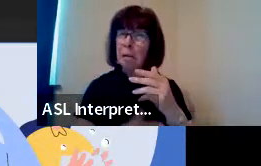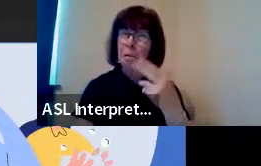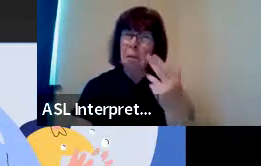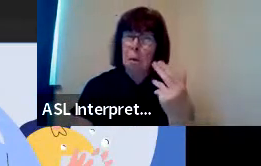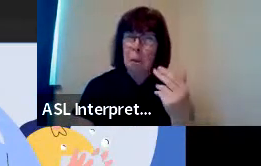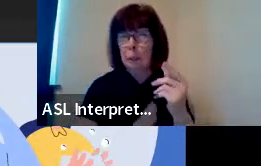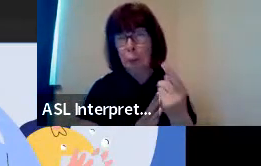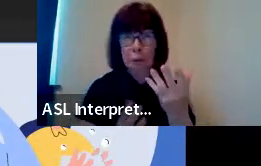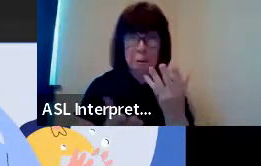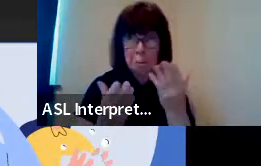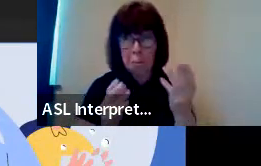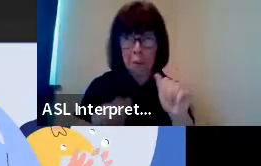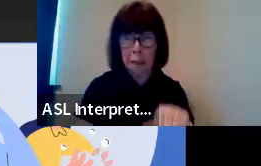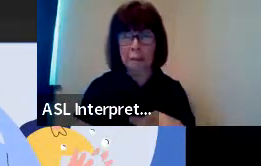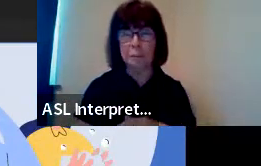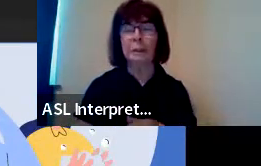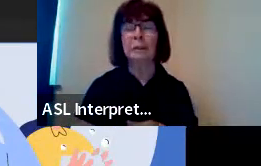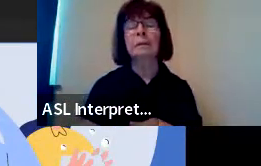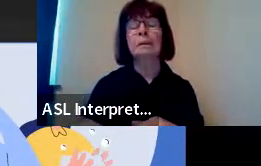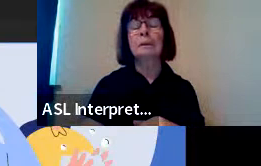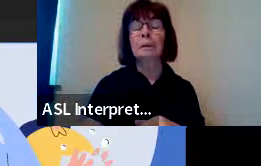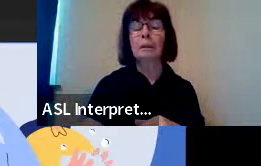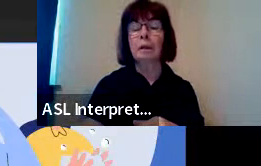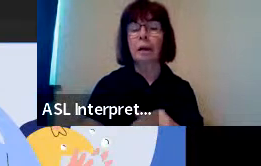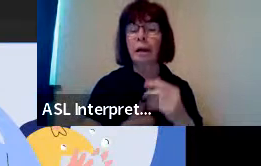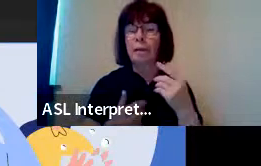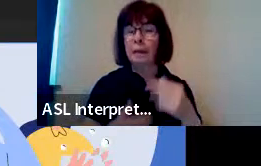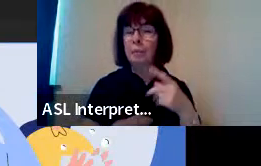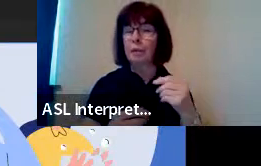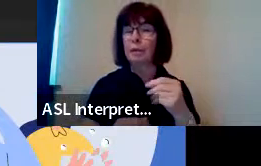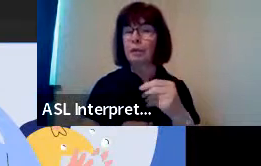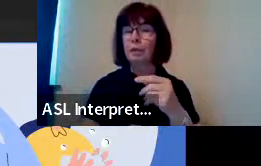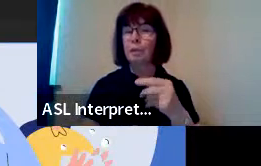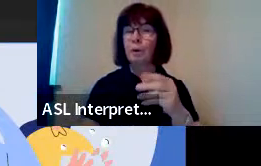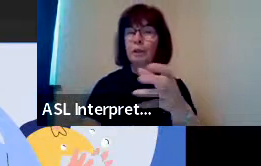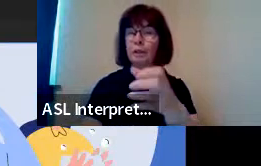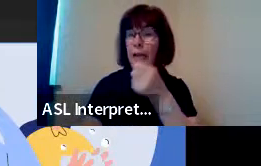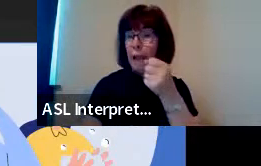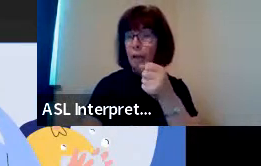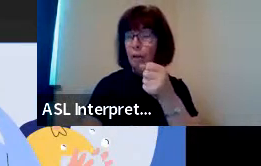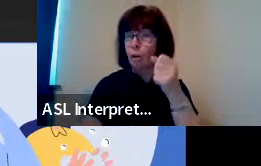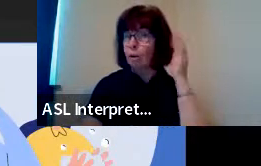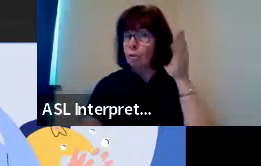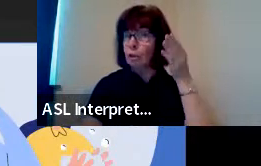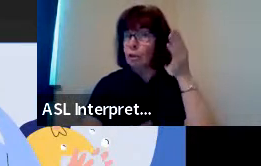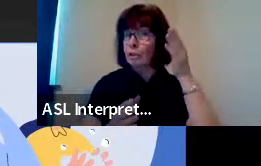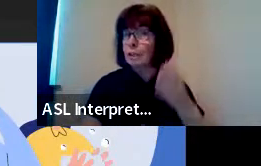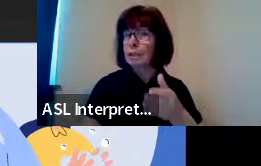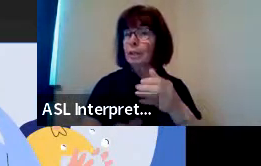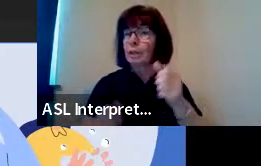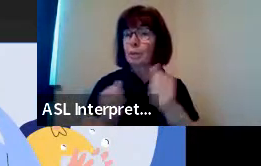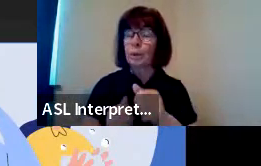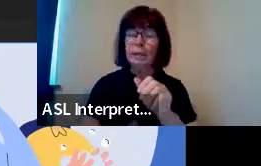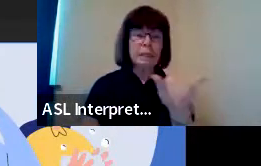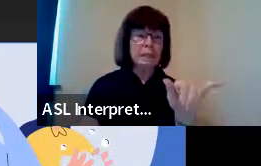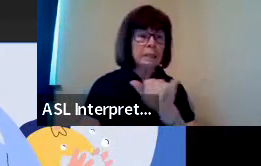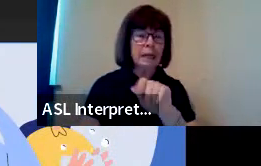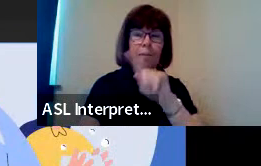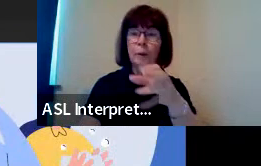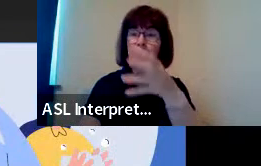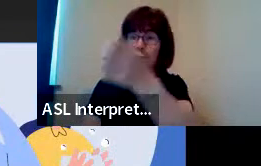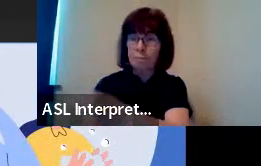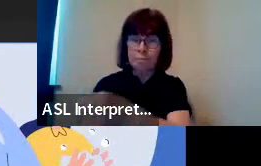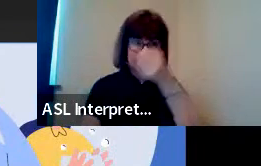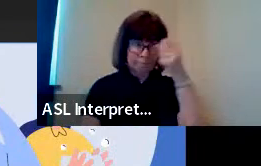And then what's going to happen, we're going to teleport your facilitators with the same questions about vaccine to the next group.